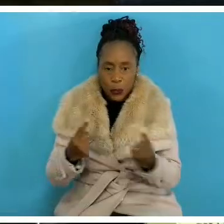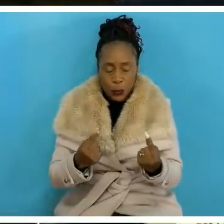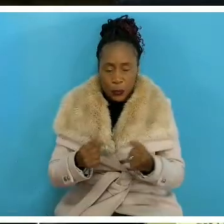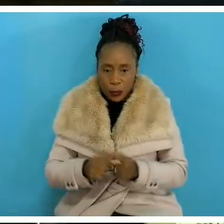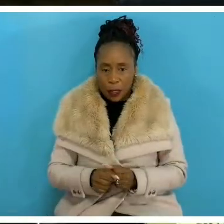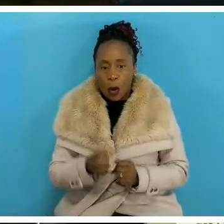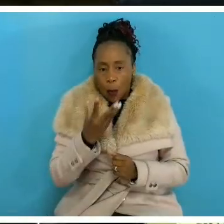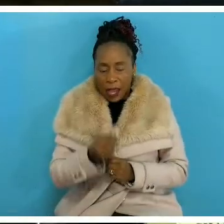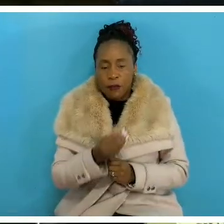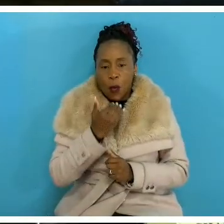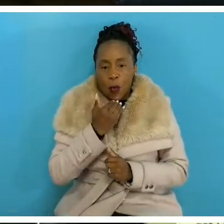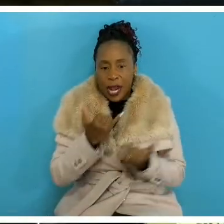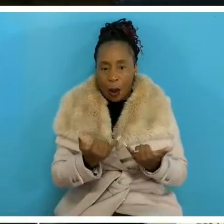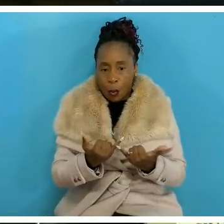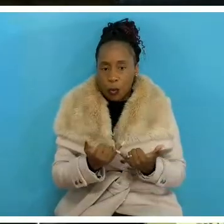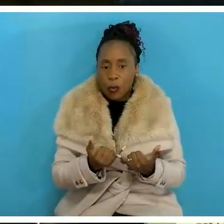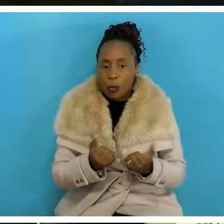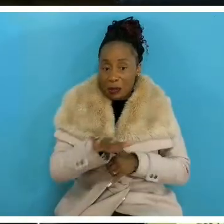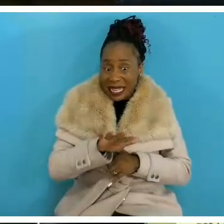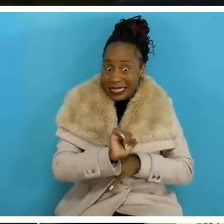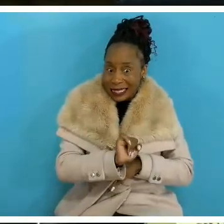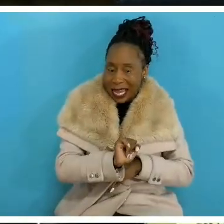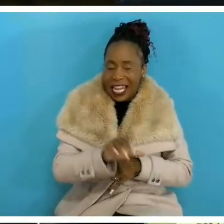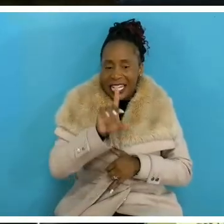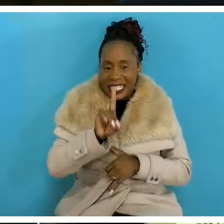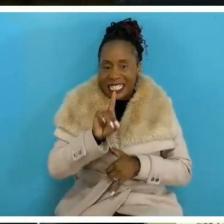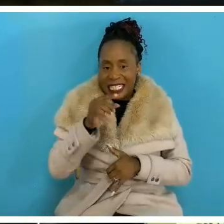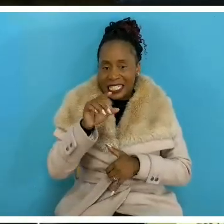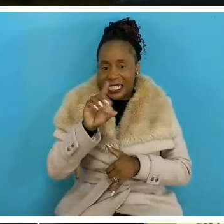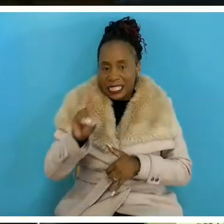have DDG Nelena, is that right?